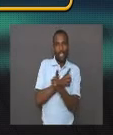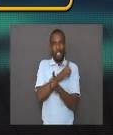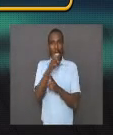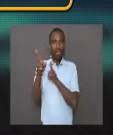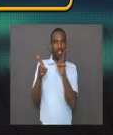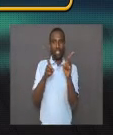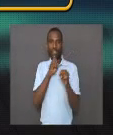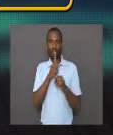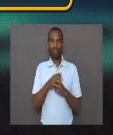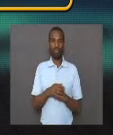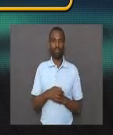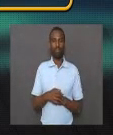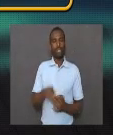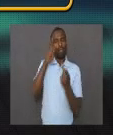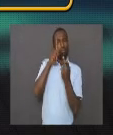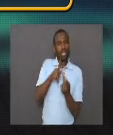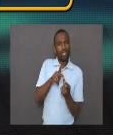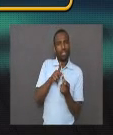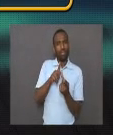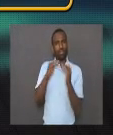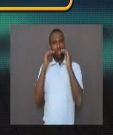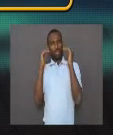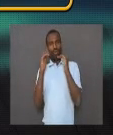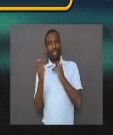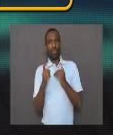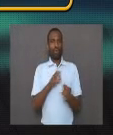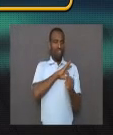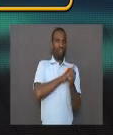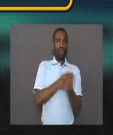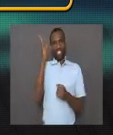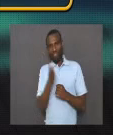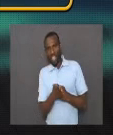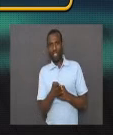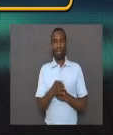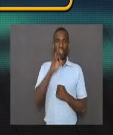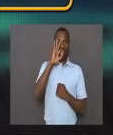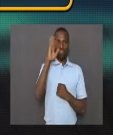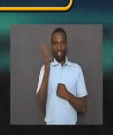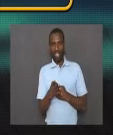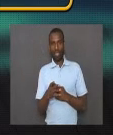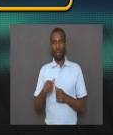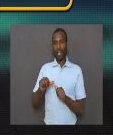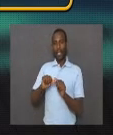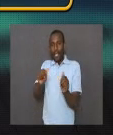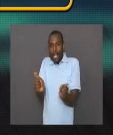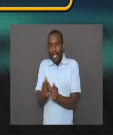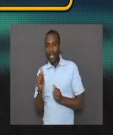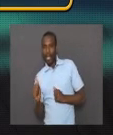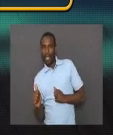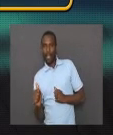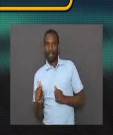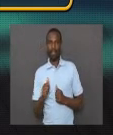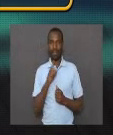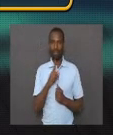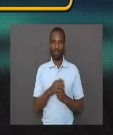As pressure is equal to force divided by area, and the